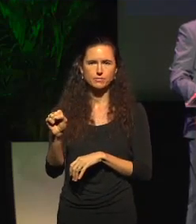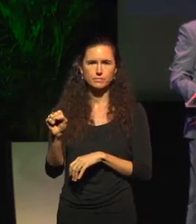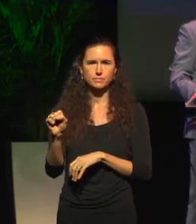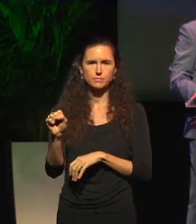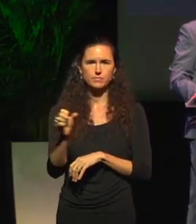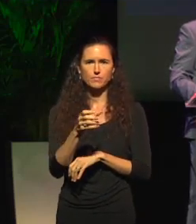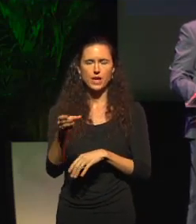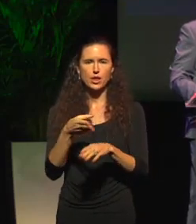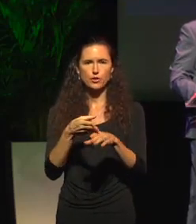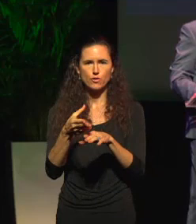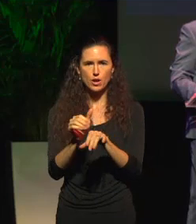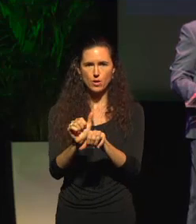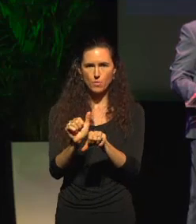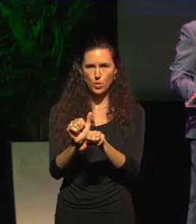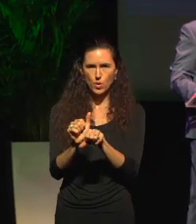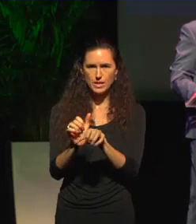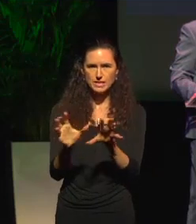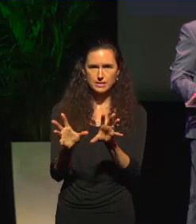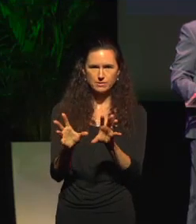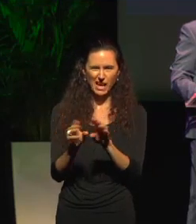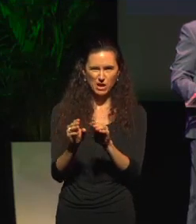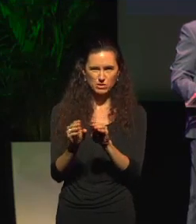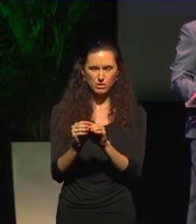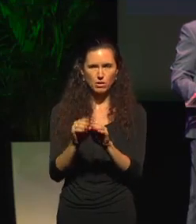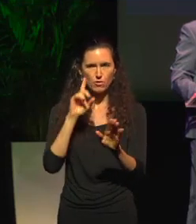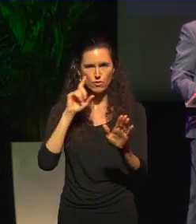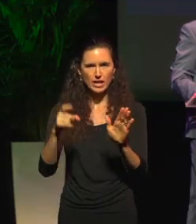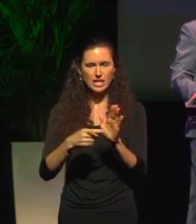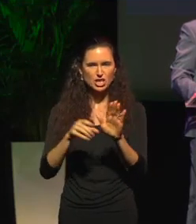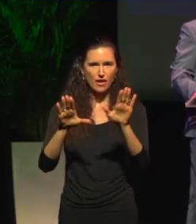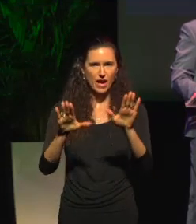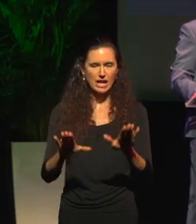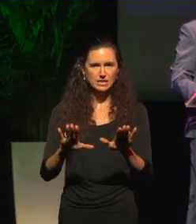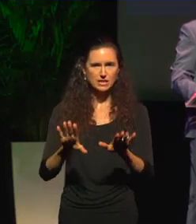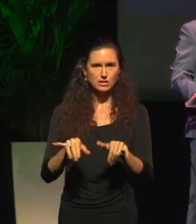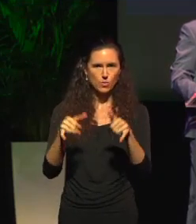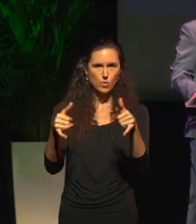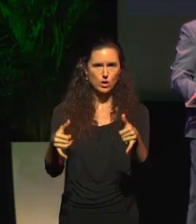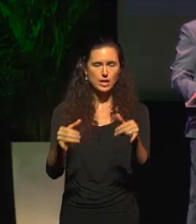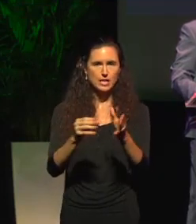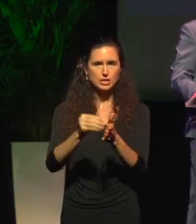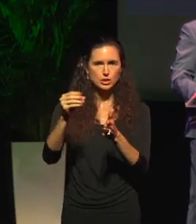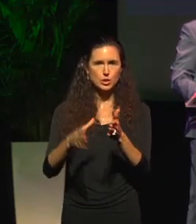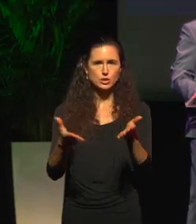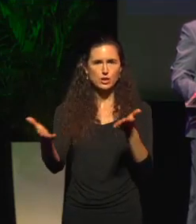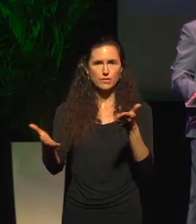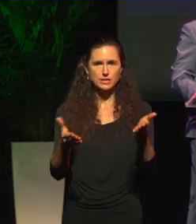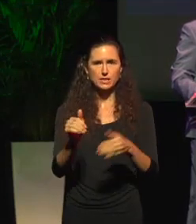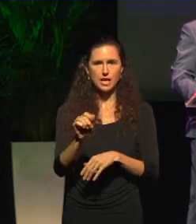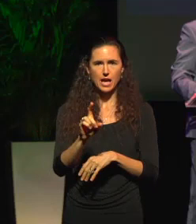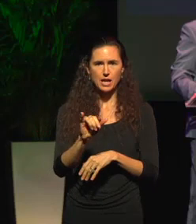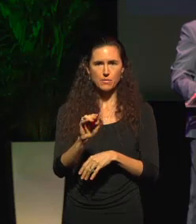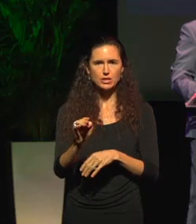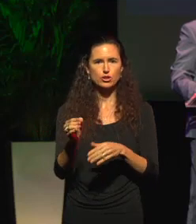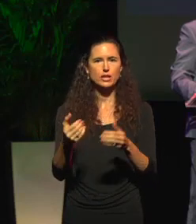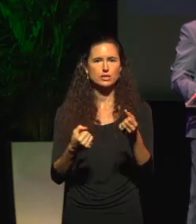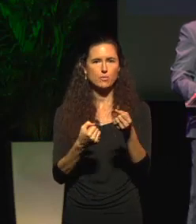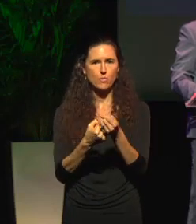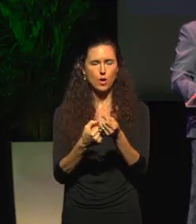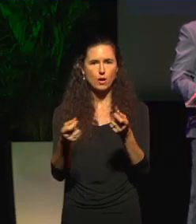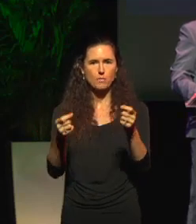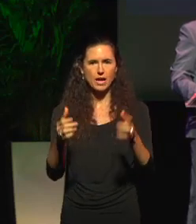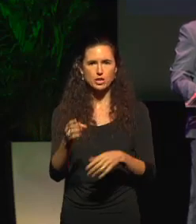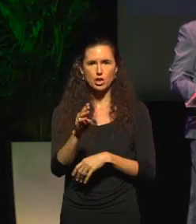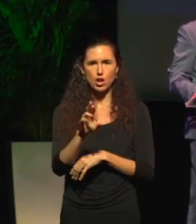And the Career Employees Council Recognition of Excellence Award recipient is Student Services Administrative Support Manager, Brian